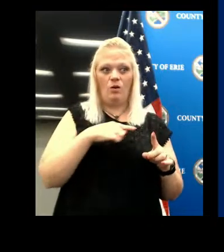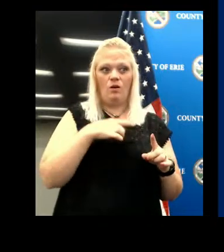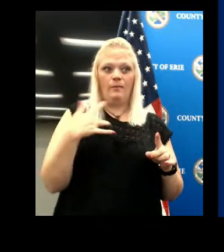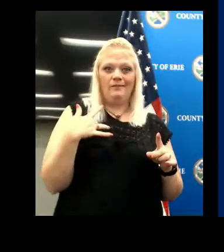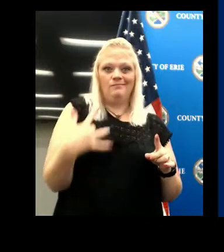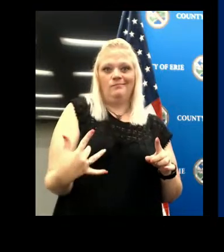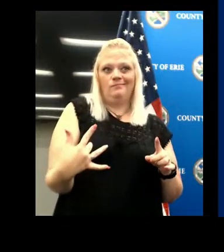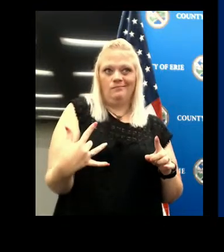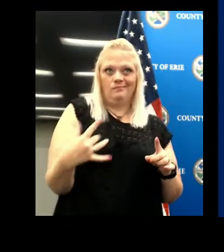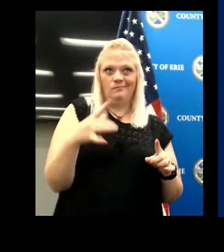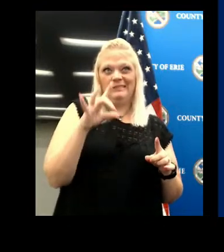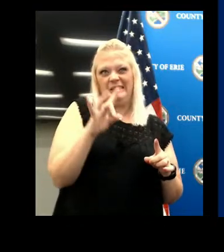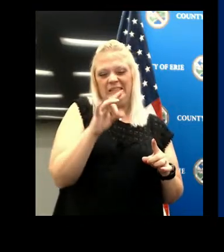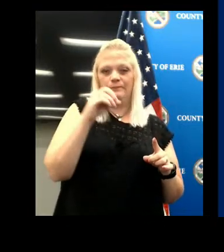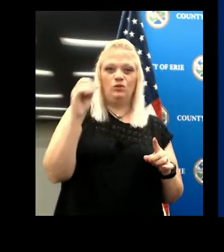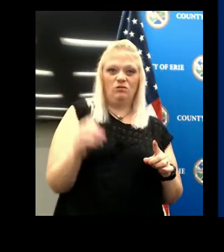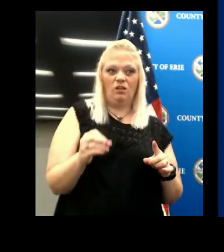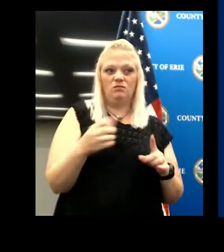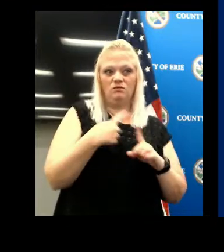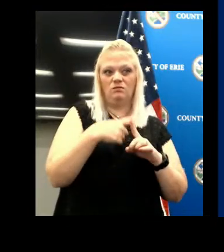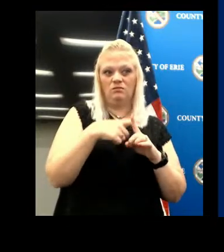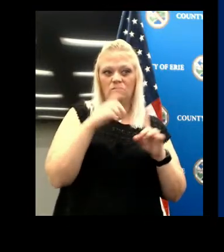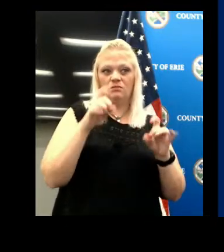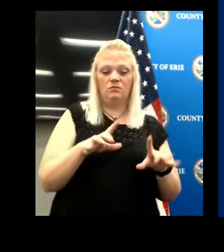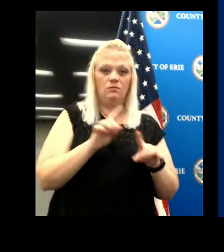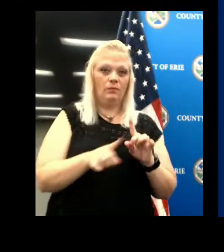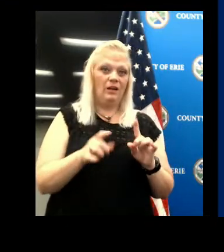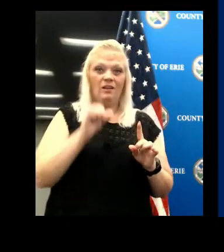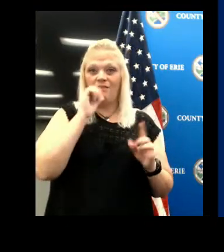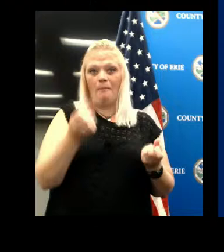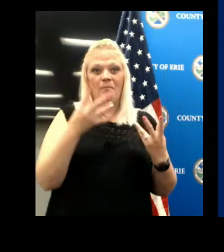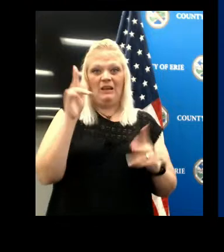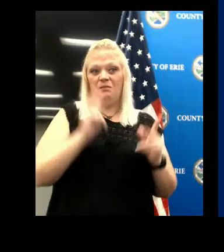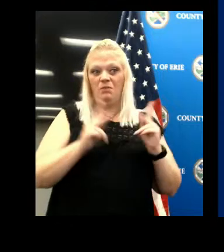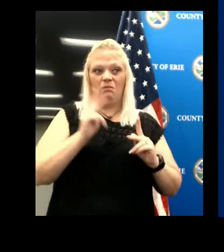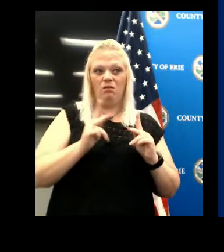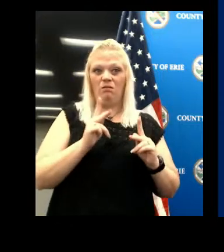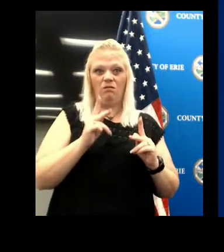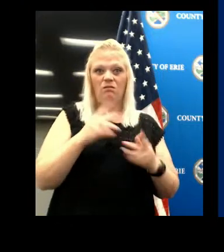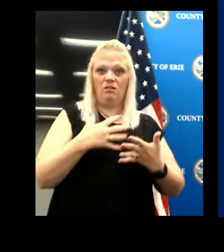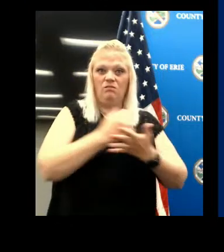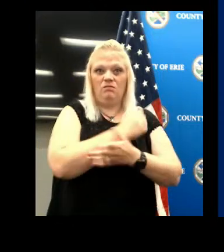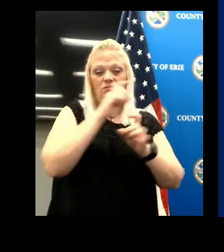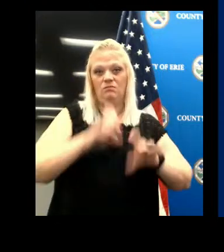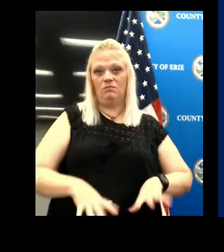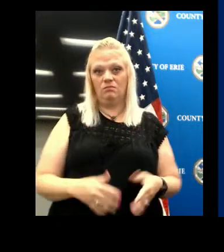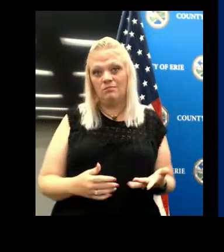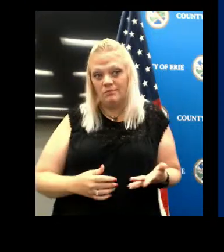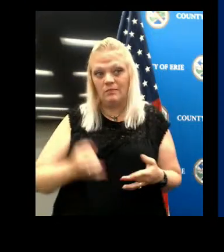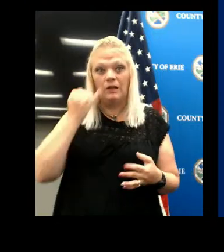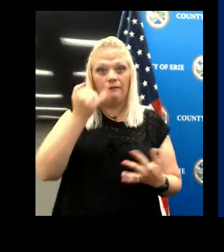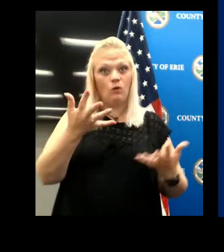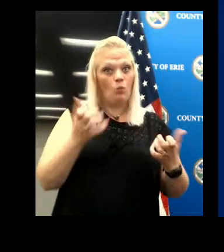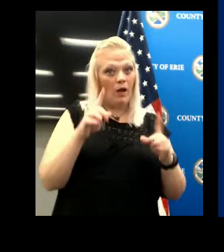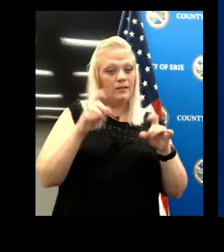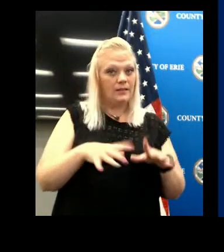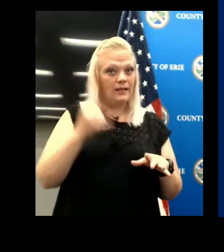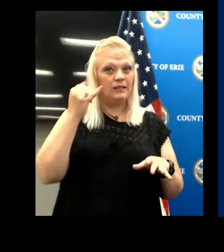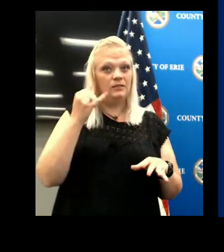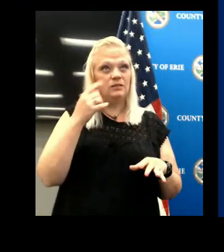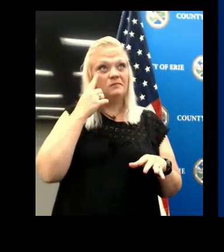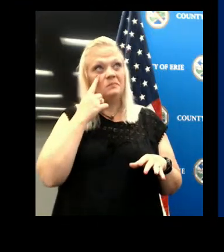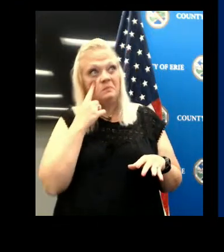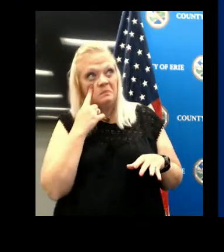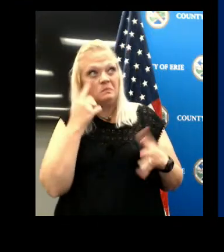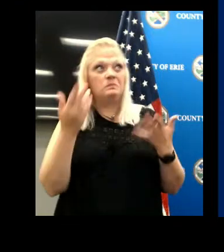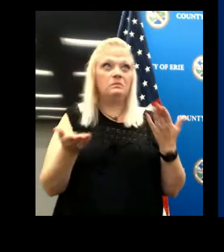closer to 8% the last month in positivity tests, but we haven't had as many people getting tested. So if you want to get tested, if you think you might have been